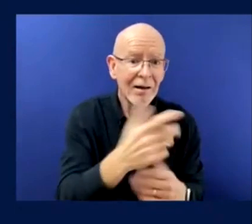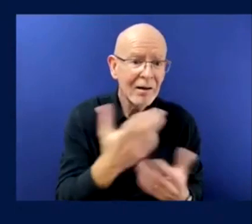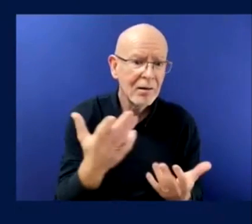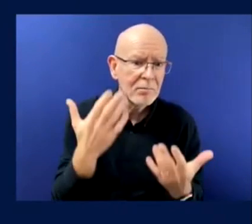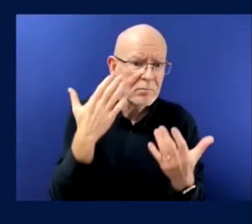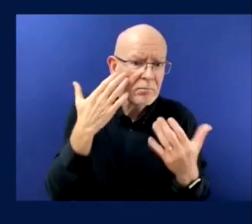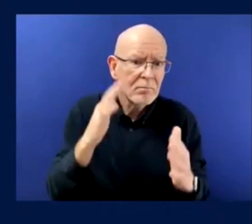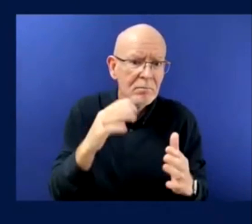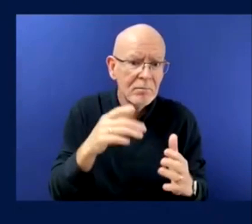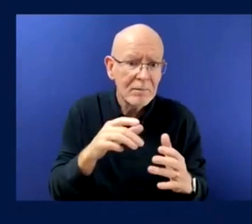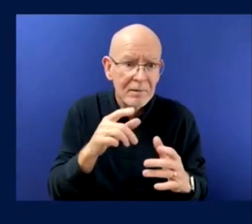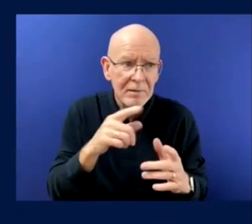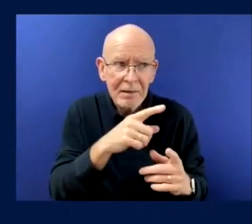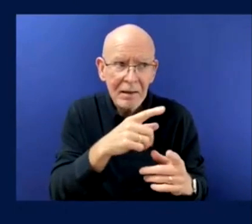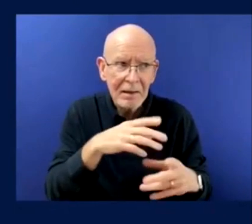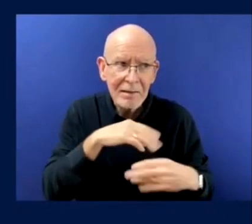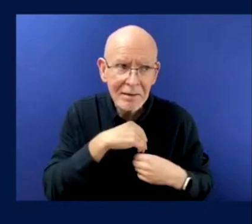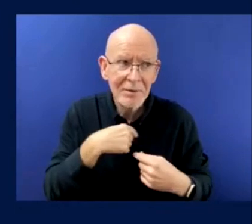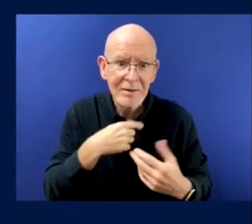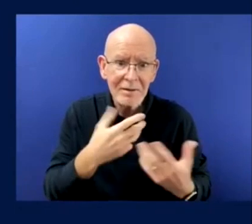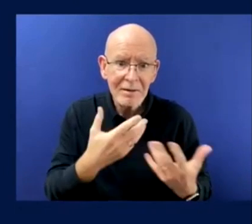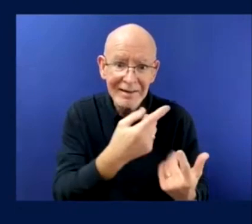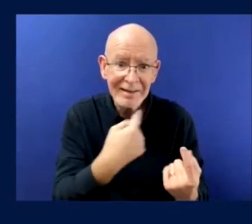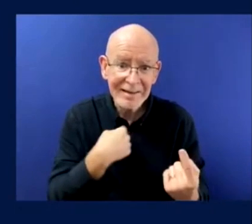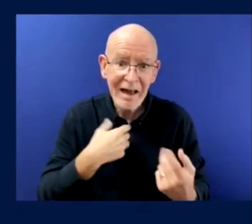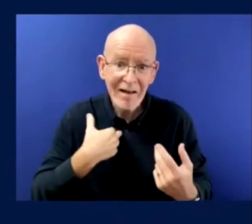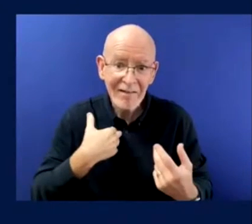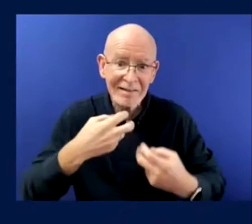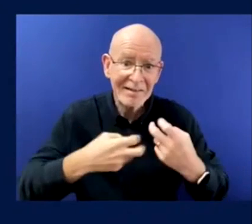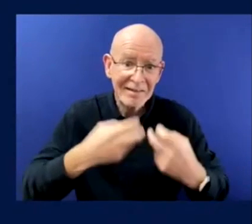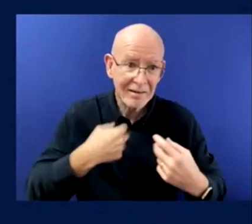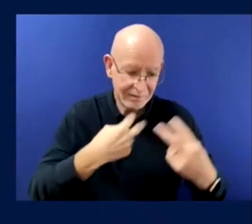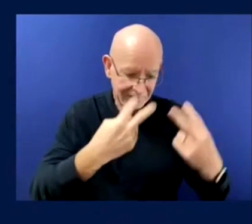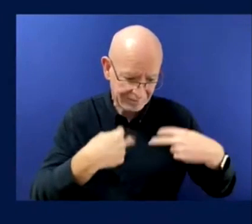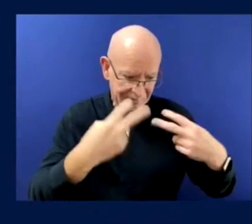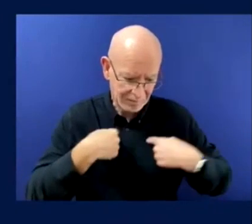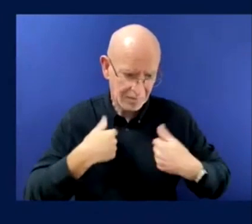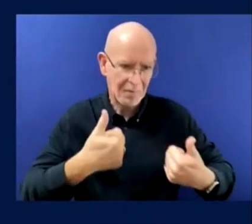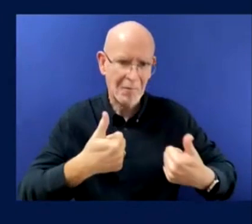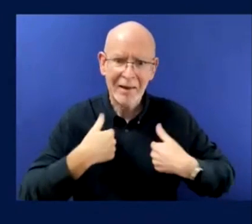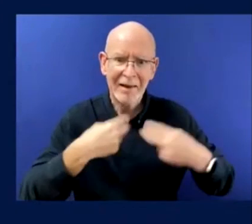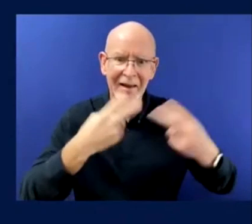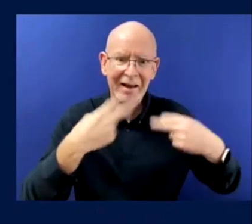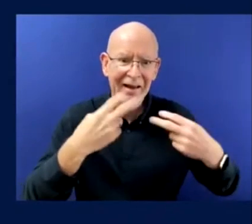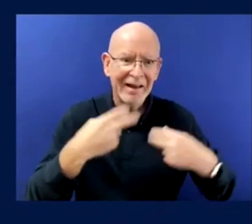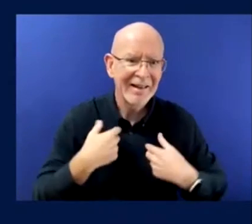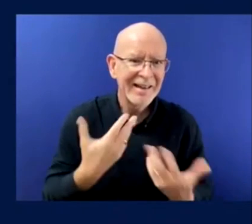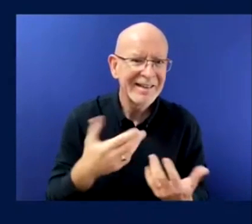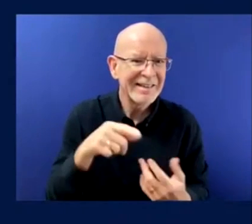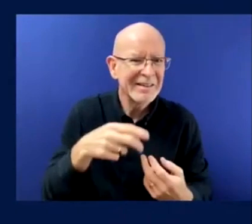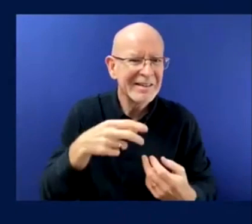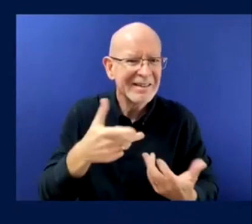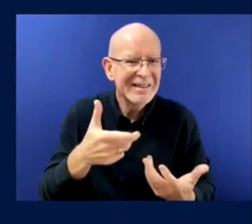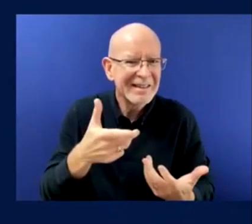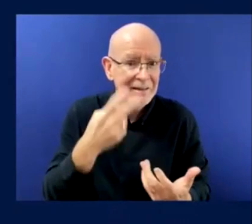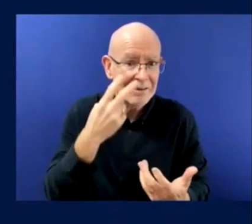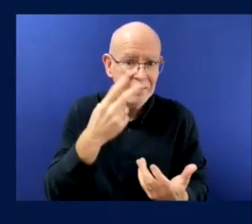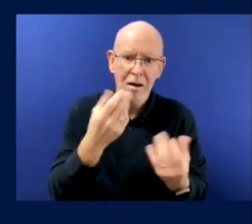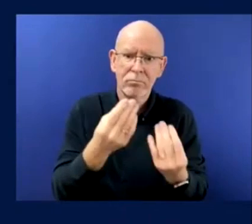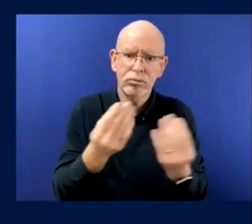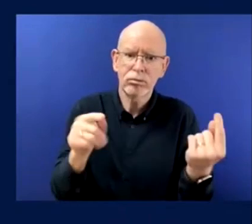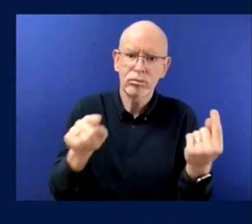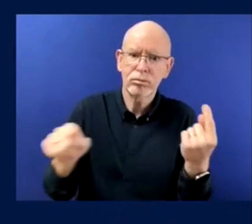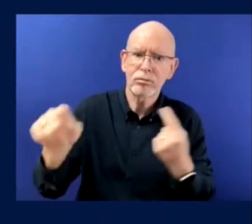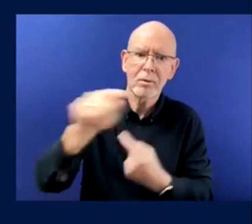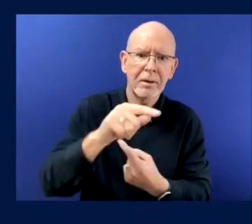stadiums. And they didn't know that clubs should be making reasonable adjustments for them. So it's really imperative that clubs demonstrate